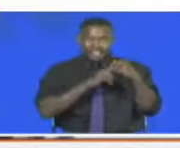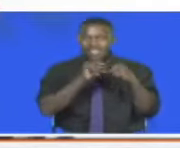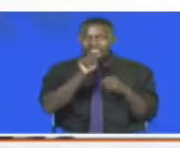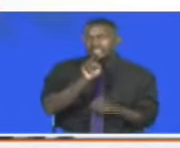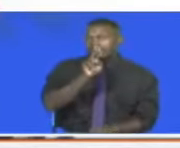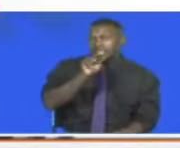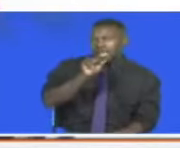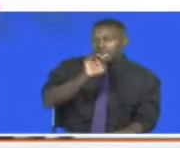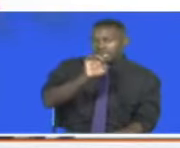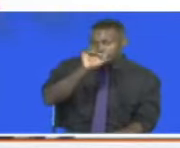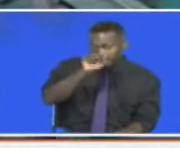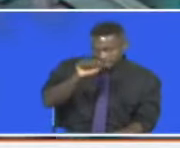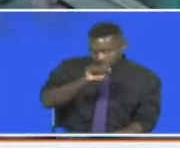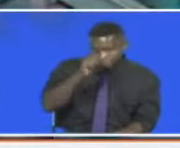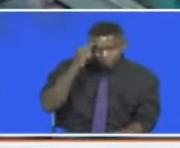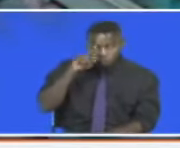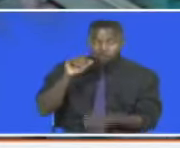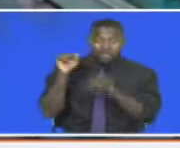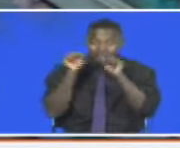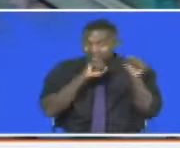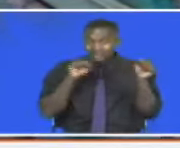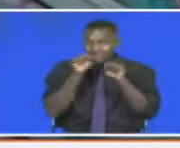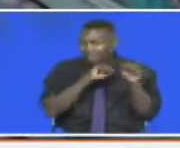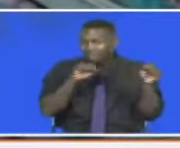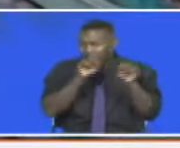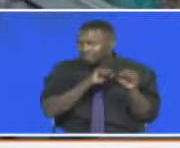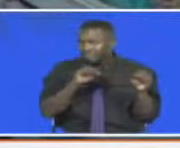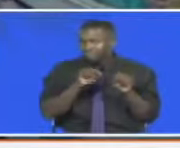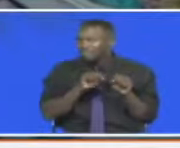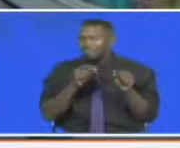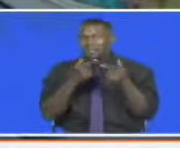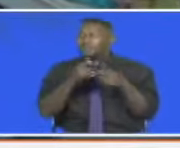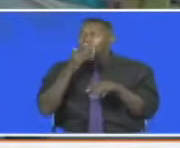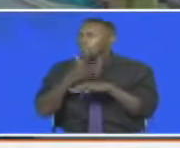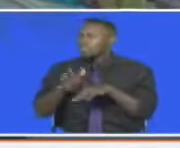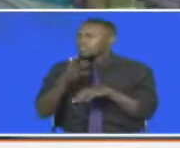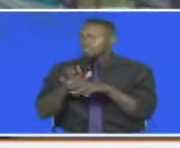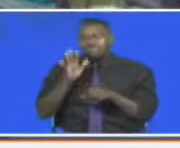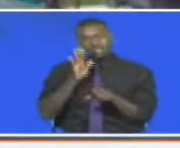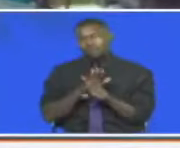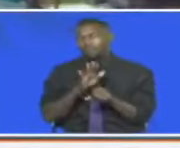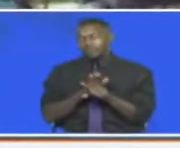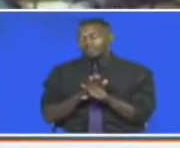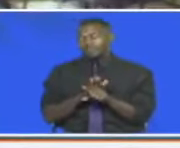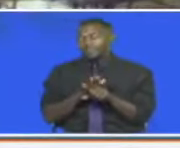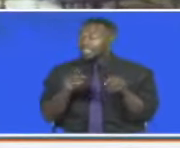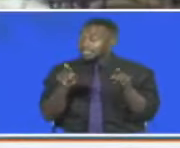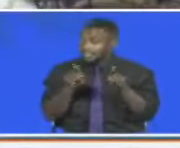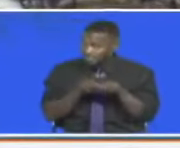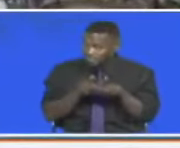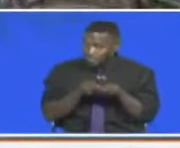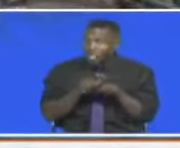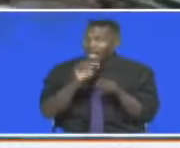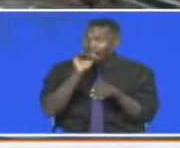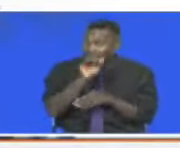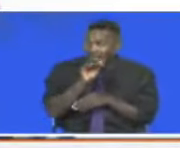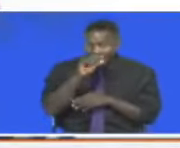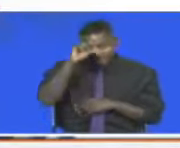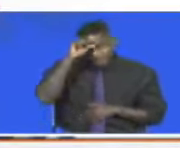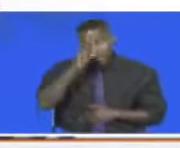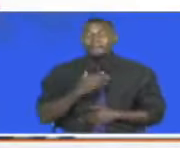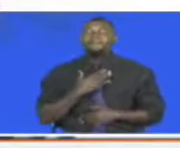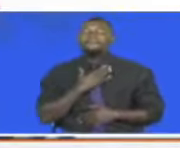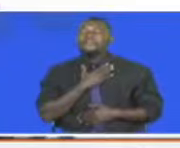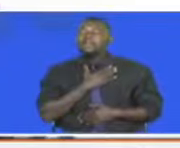ton of sugar. That amounts to a total wastage, and on that note we appeal to the government to take